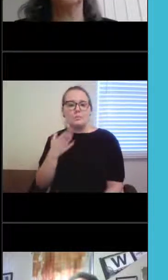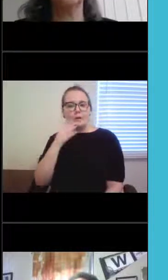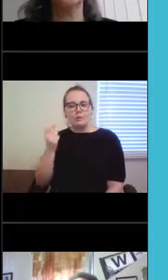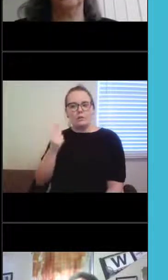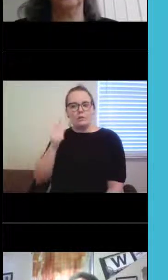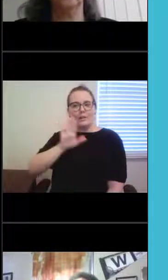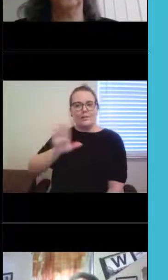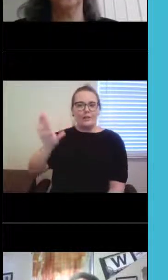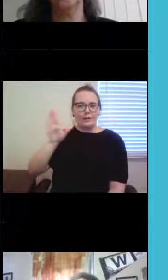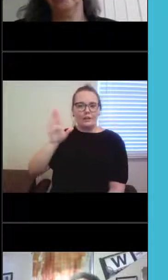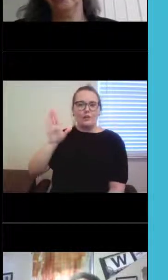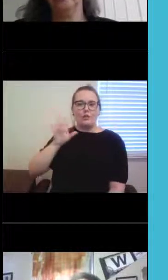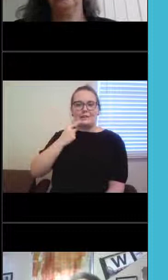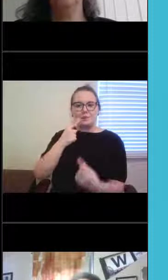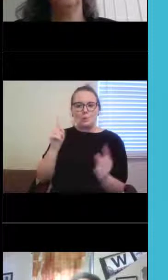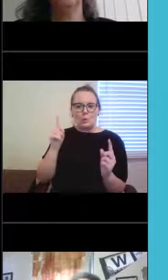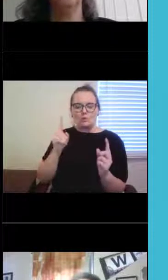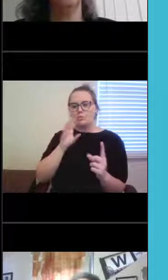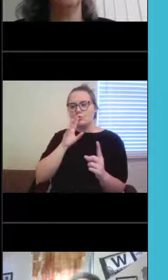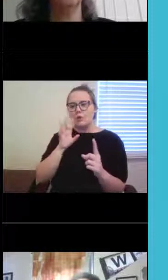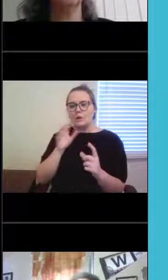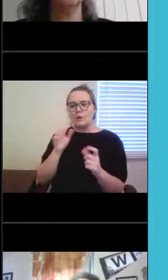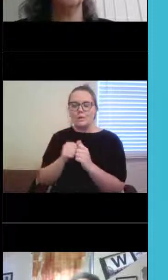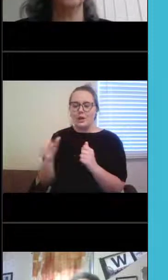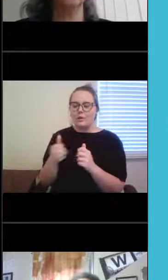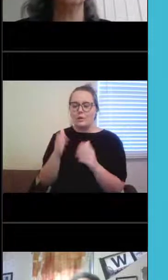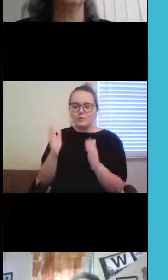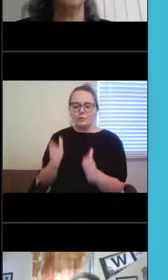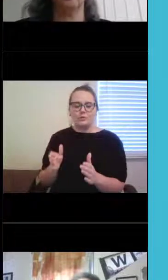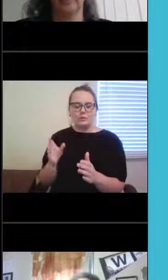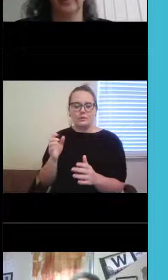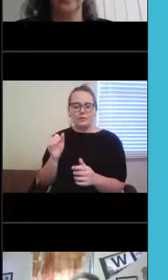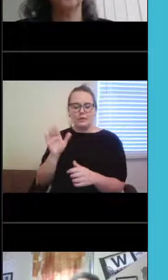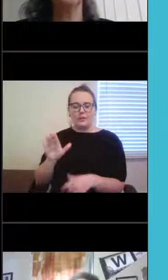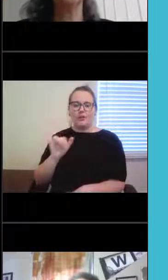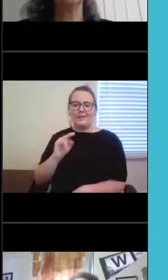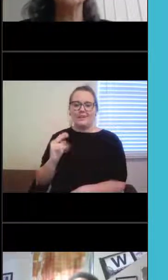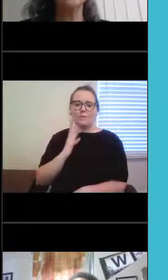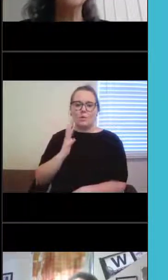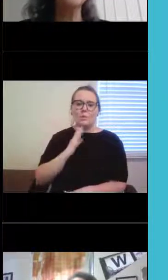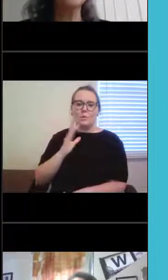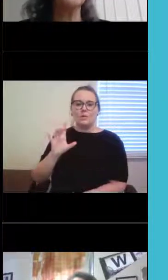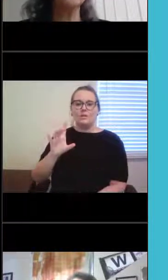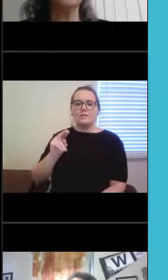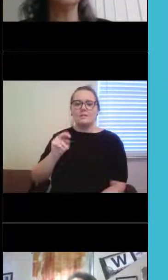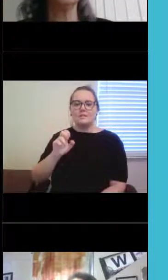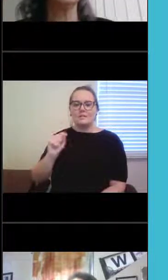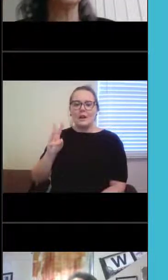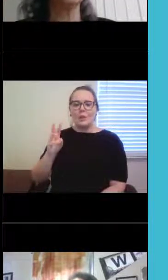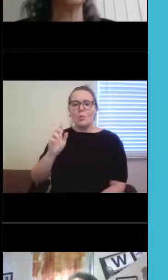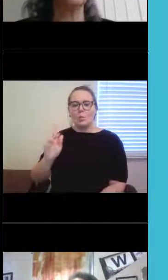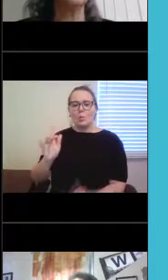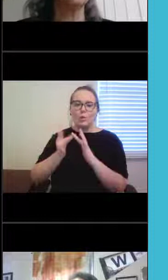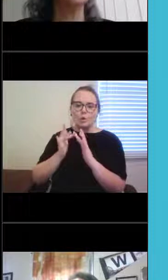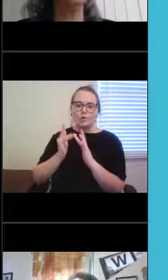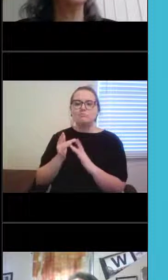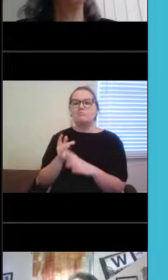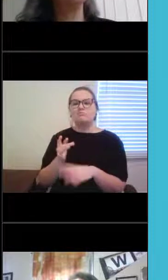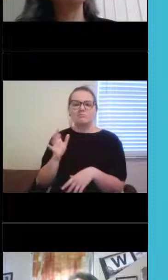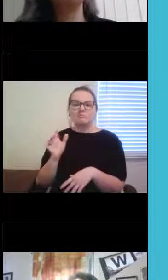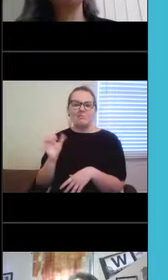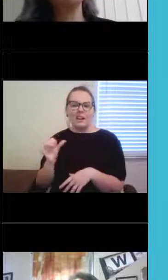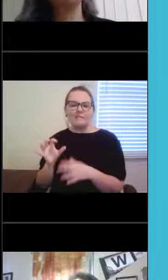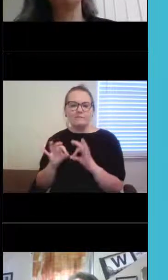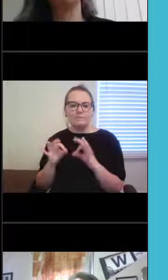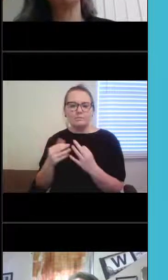of disclosure and talking to another person in their informal, you know, network. In this case, a family, friend, or significant others. And